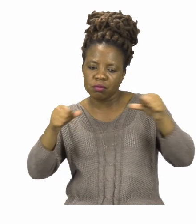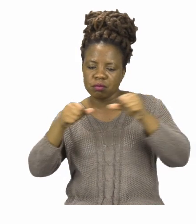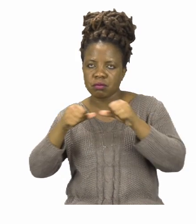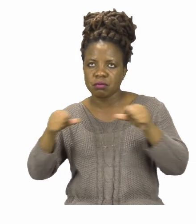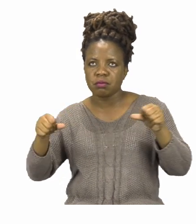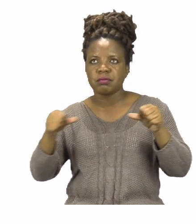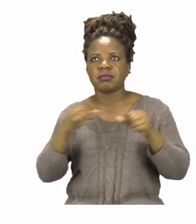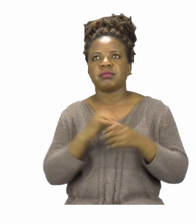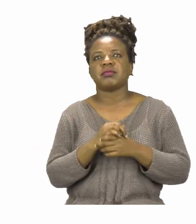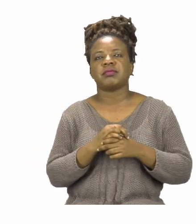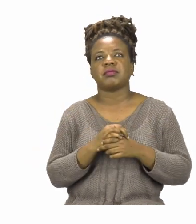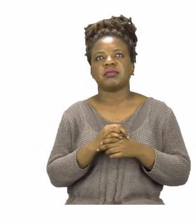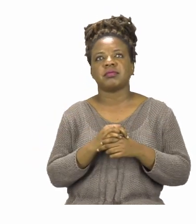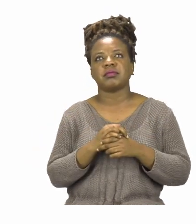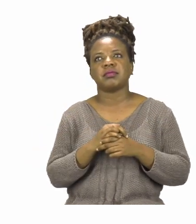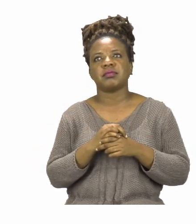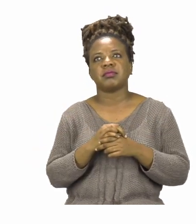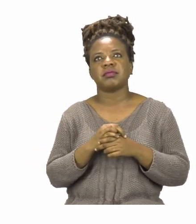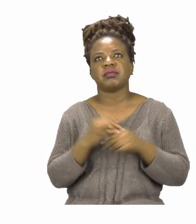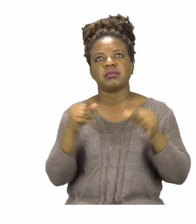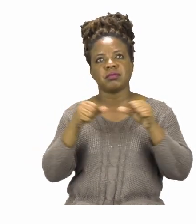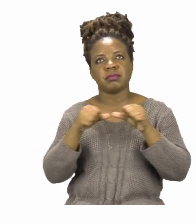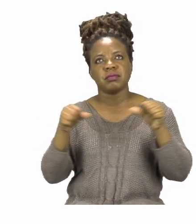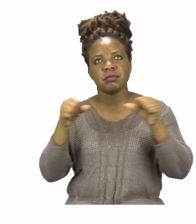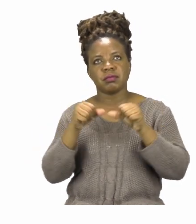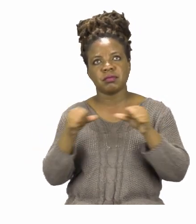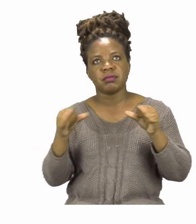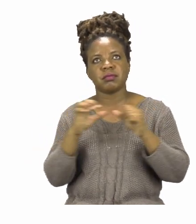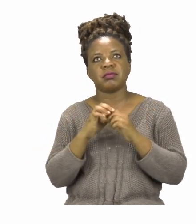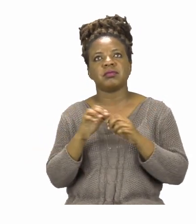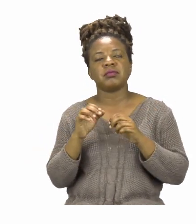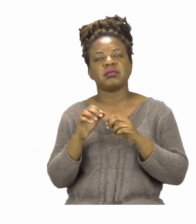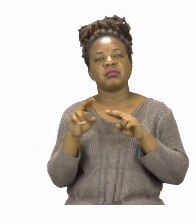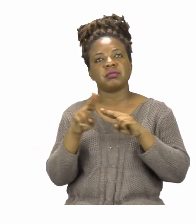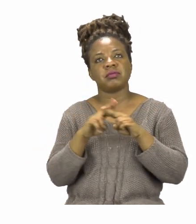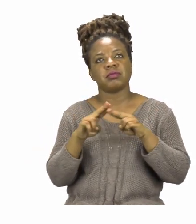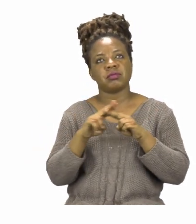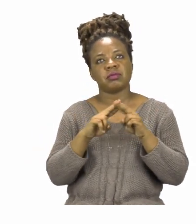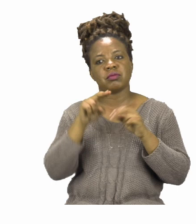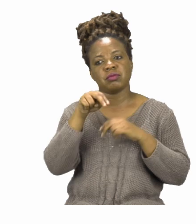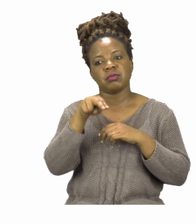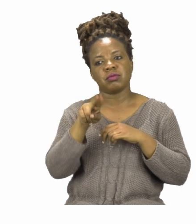Now, when we measure something, we use the unit of measurement, which is